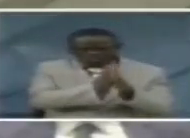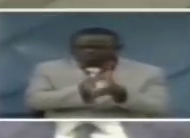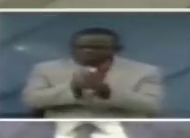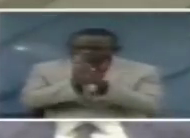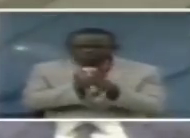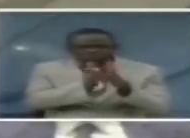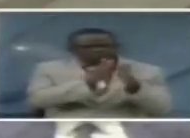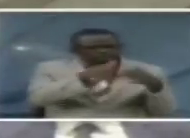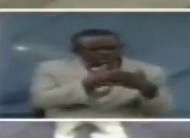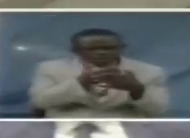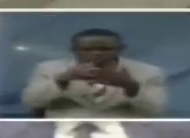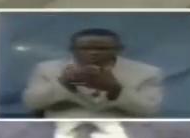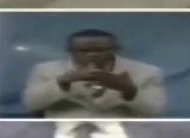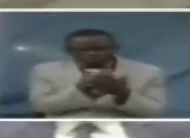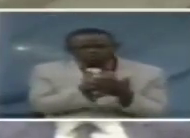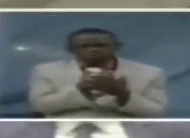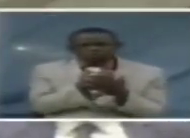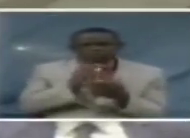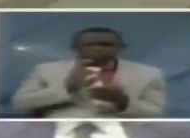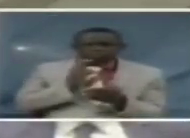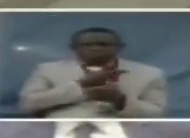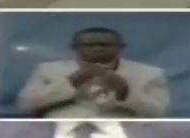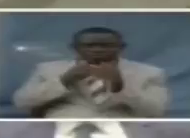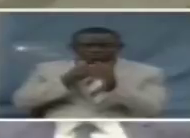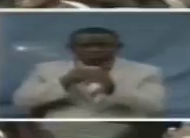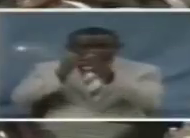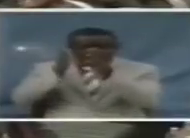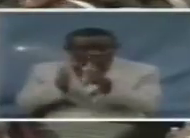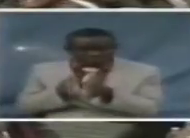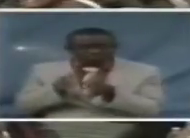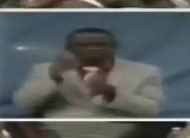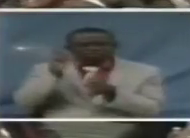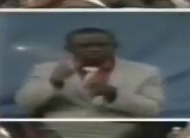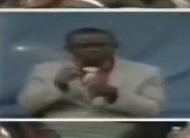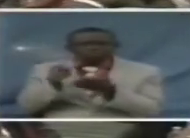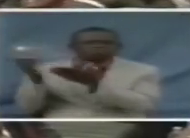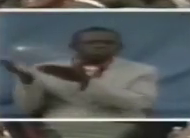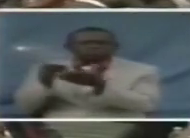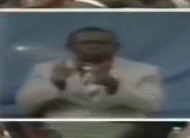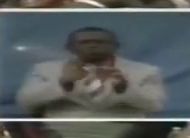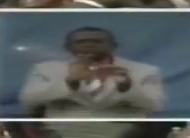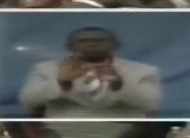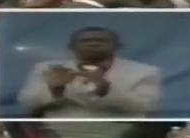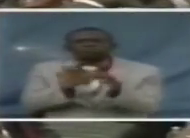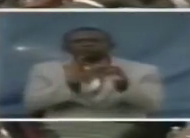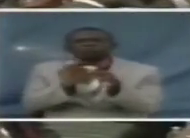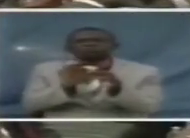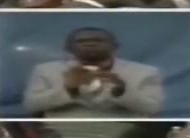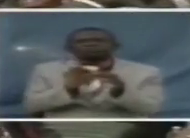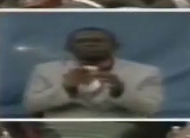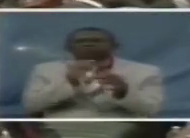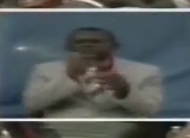question so that together, as leaders, we can provide the leadership, the